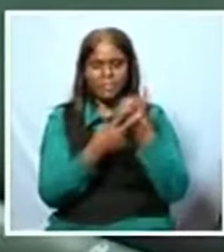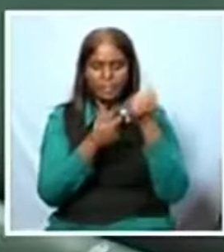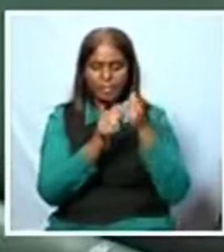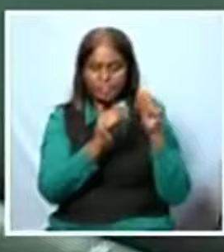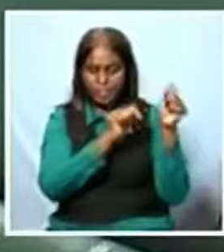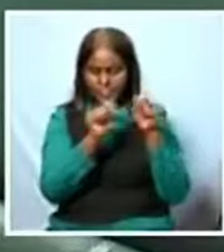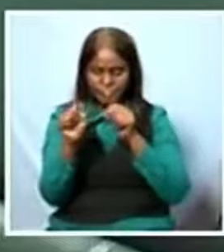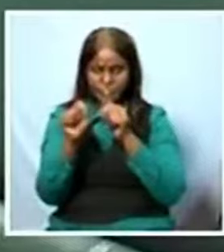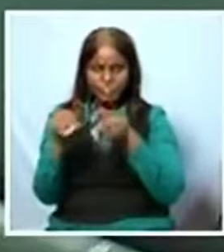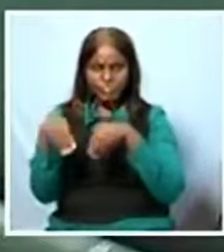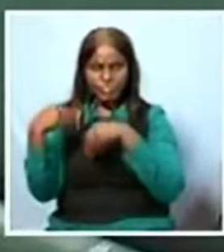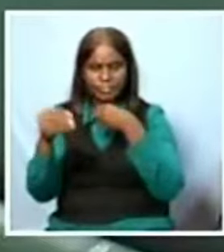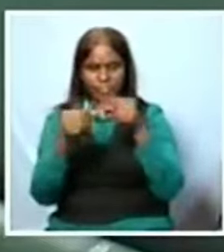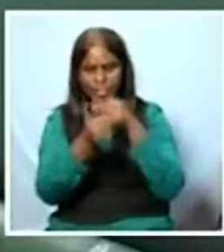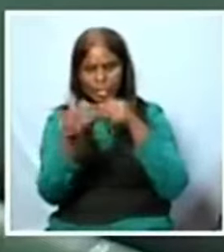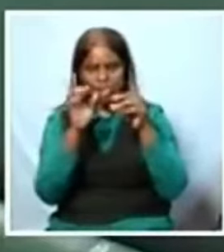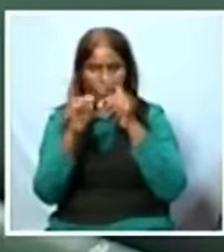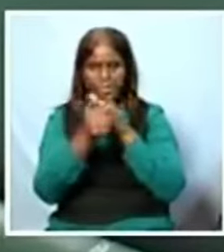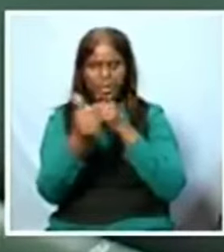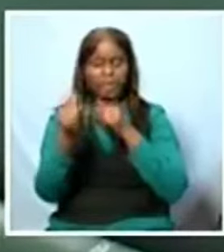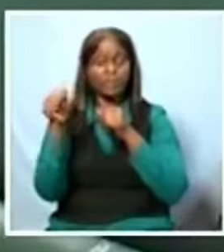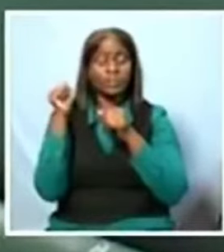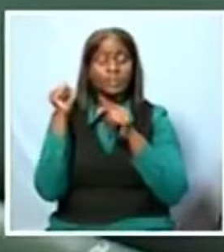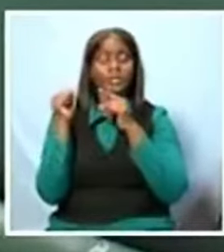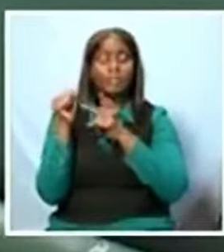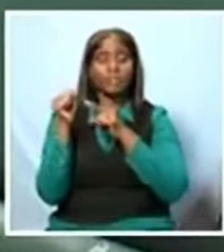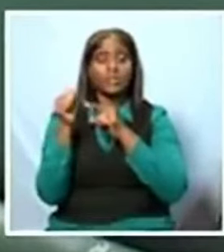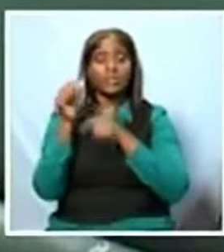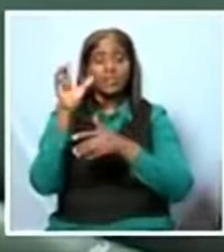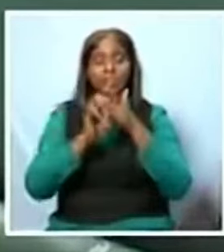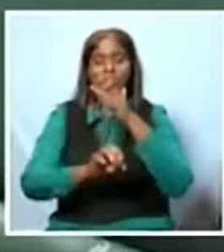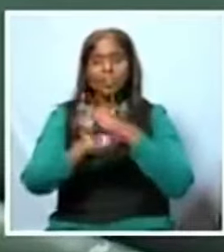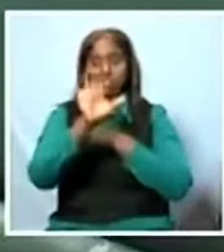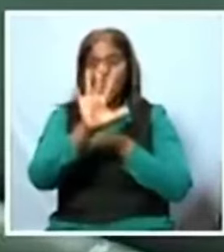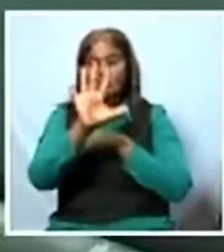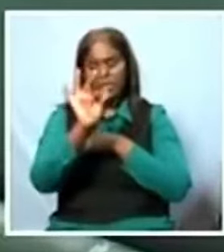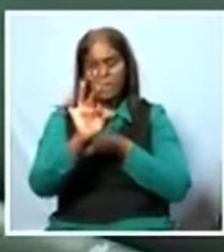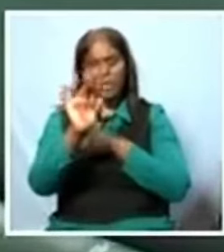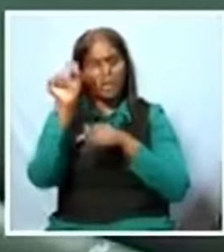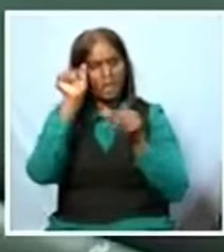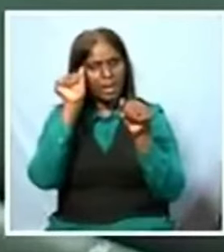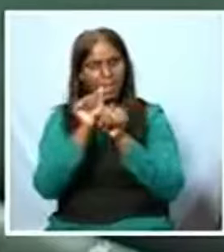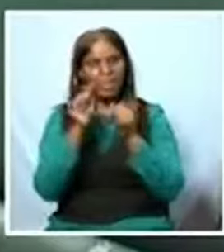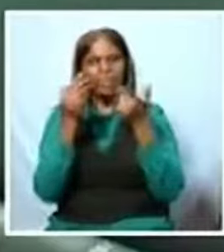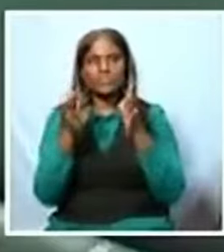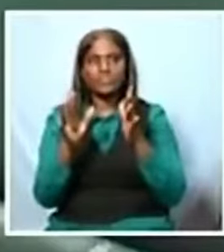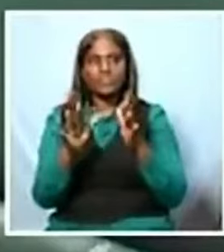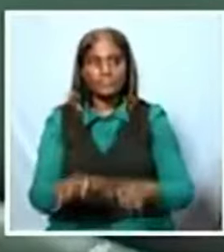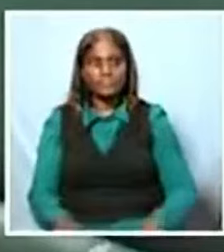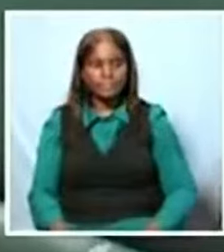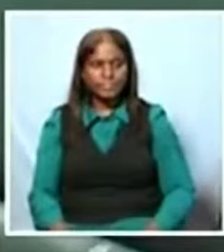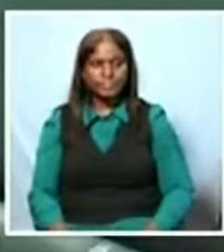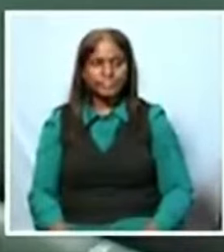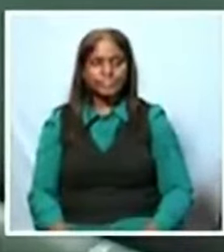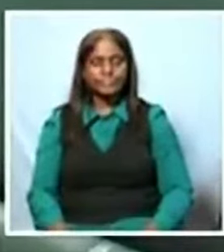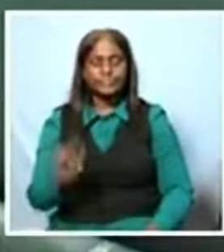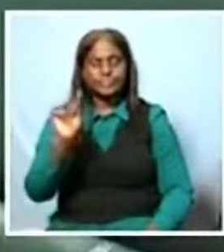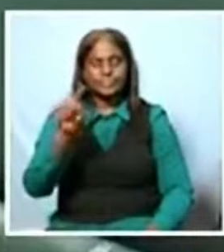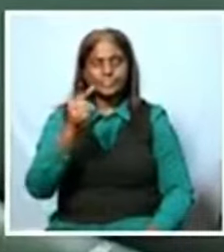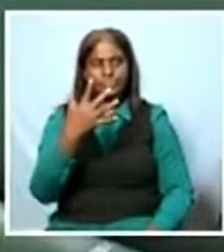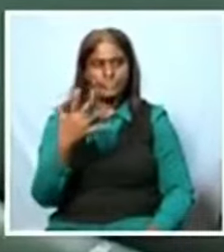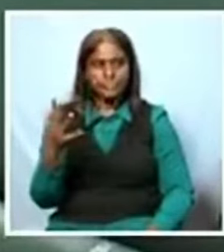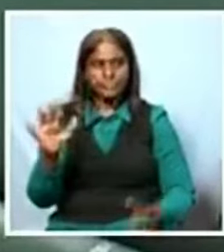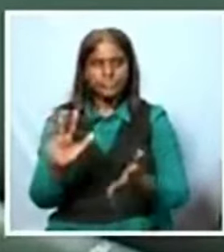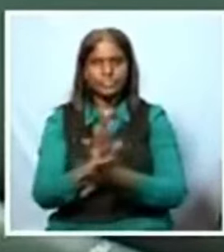transitional provisions. Any debate, any objection? Clause 59 is agreed to. First schedule on